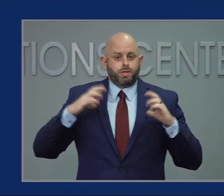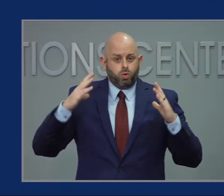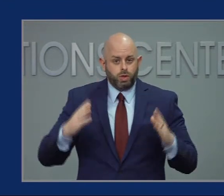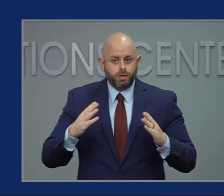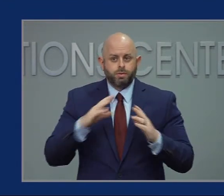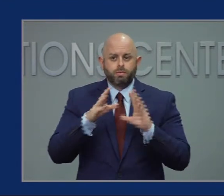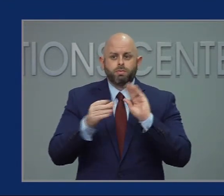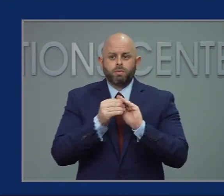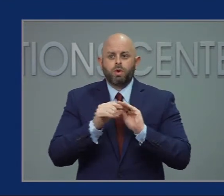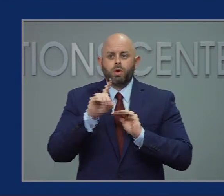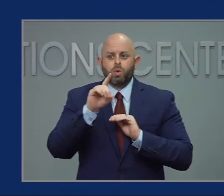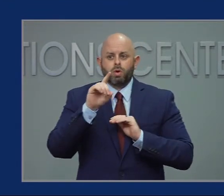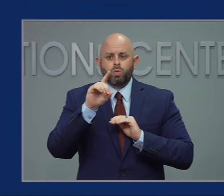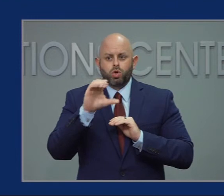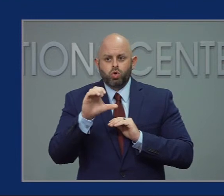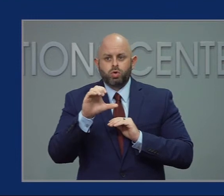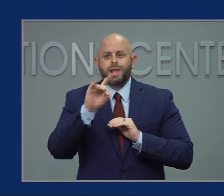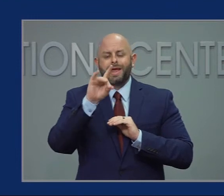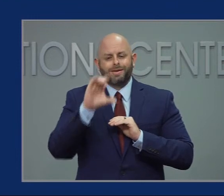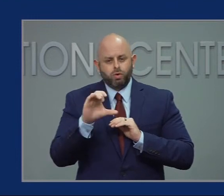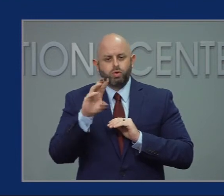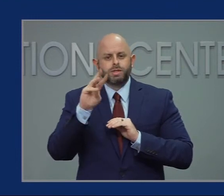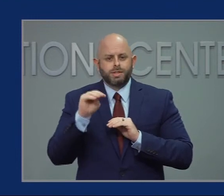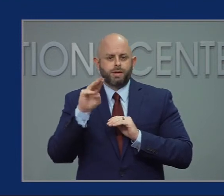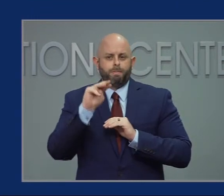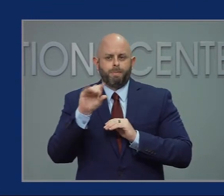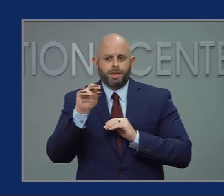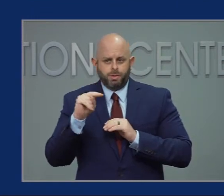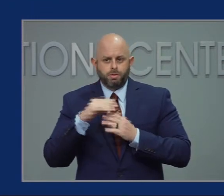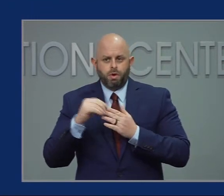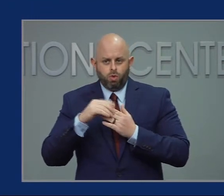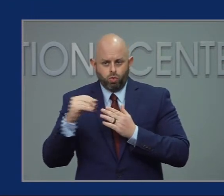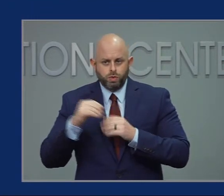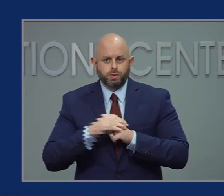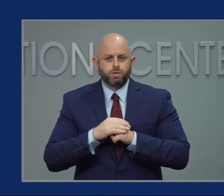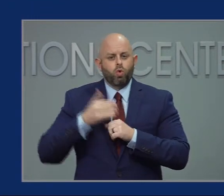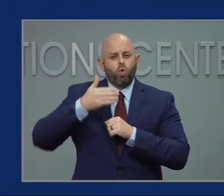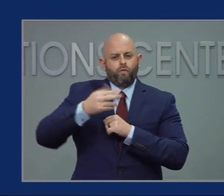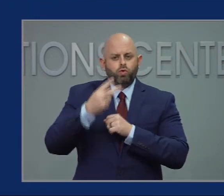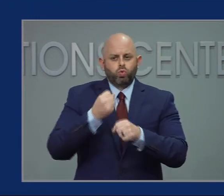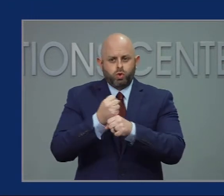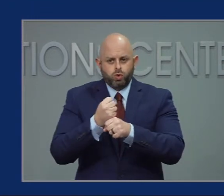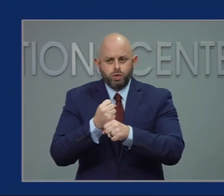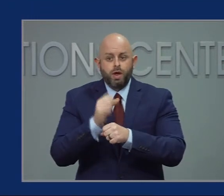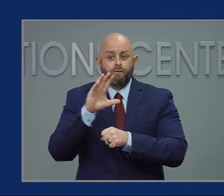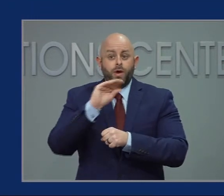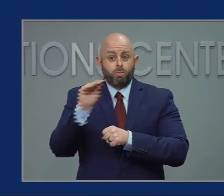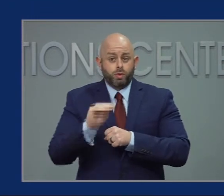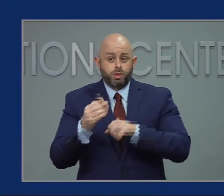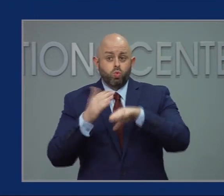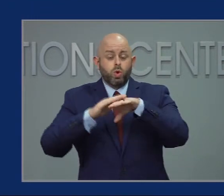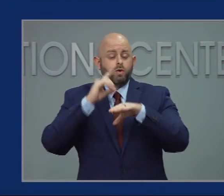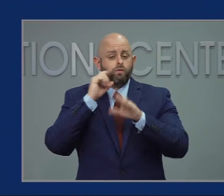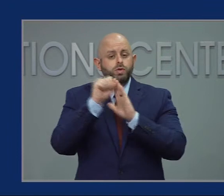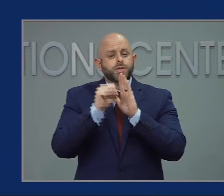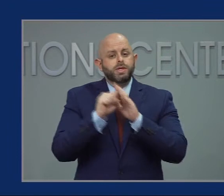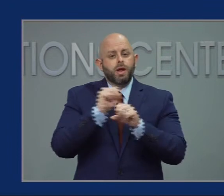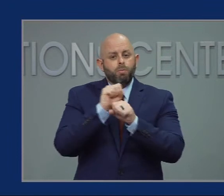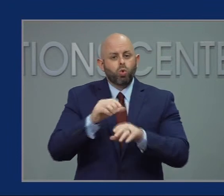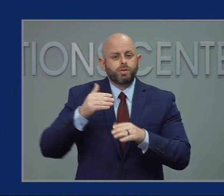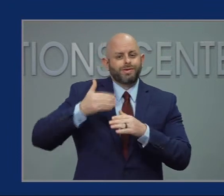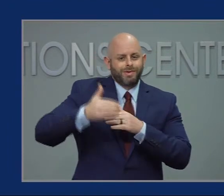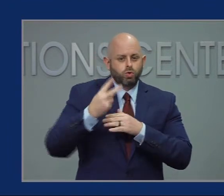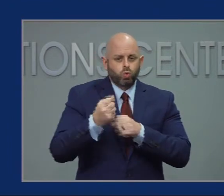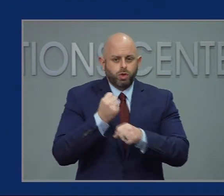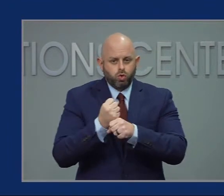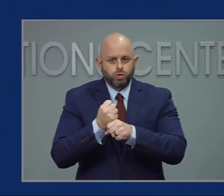million over the biennium. This includes a 5% recurring raise for state employees over the next 2